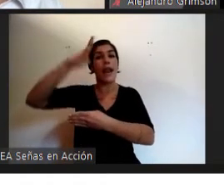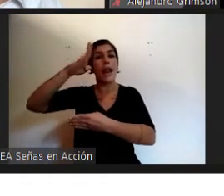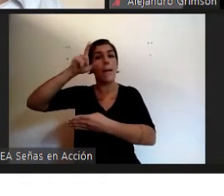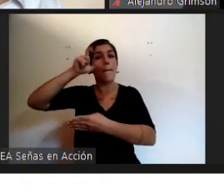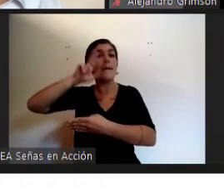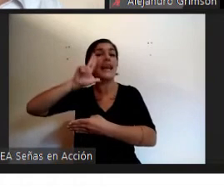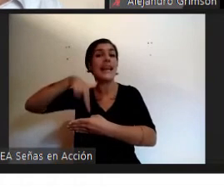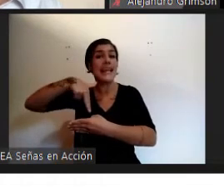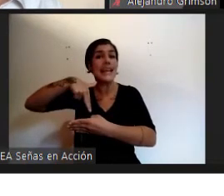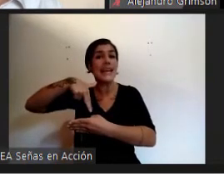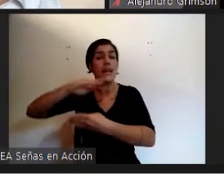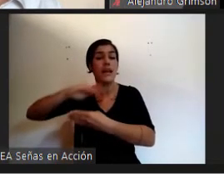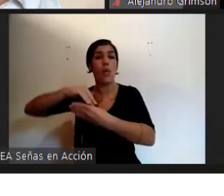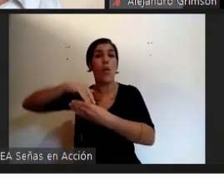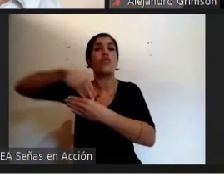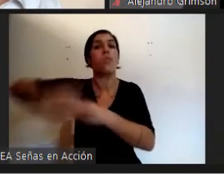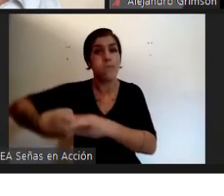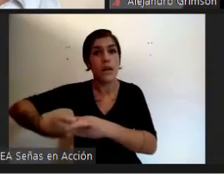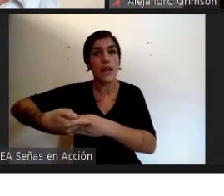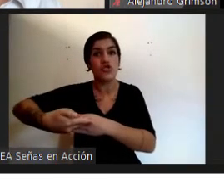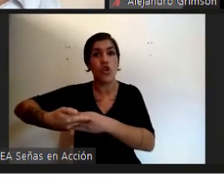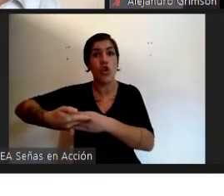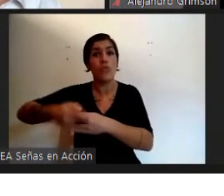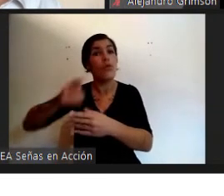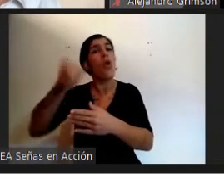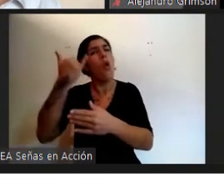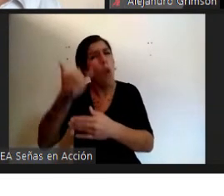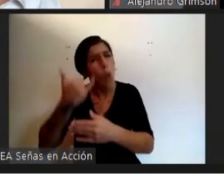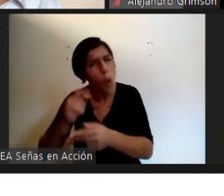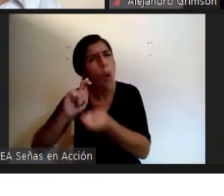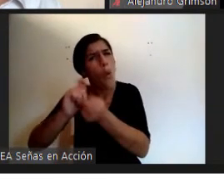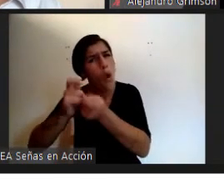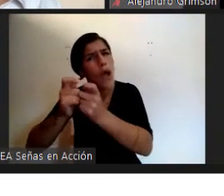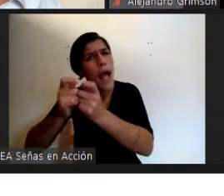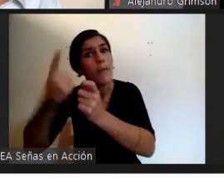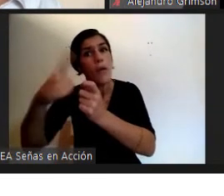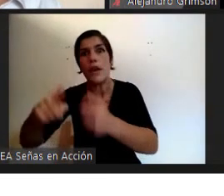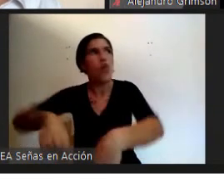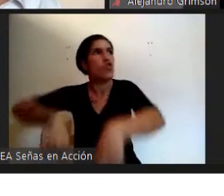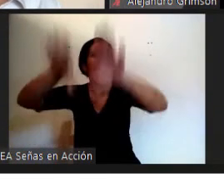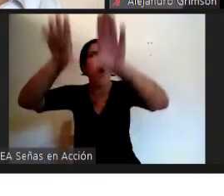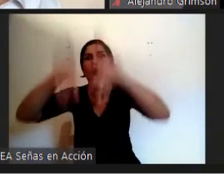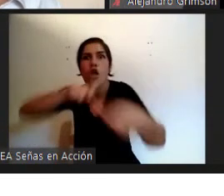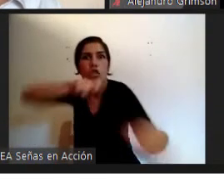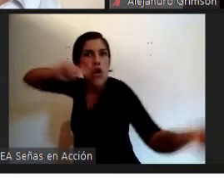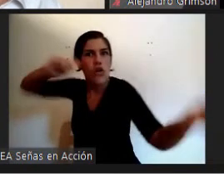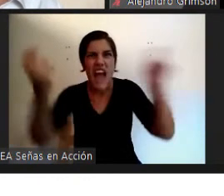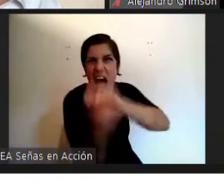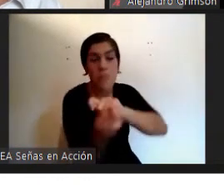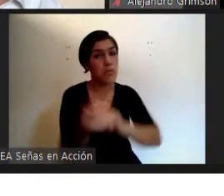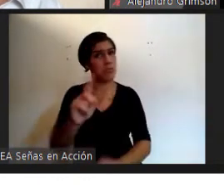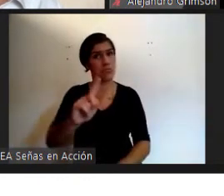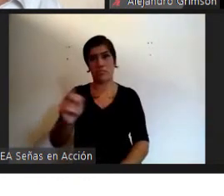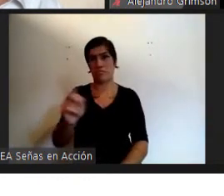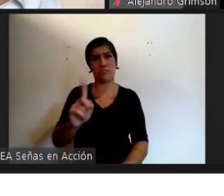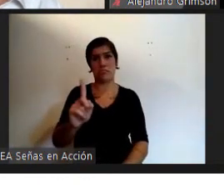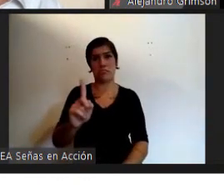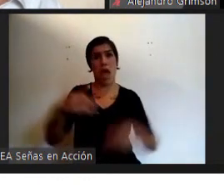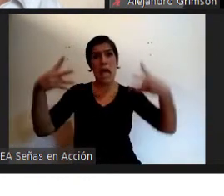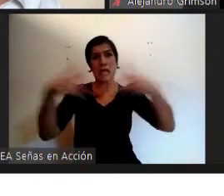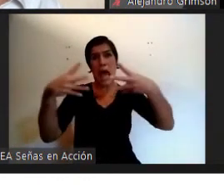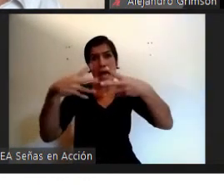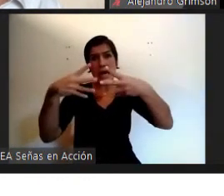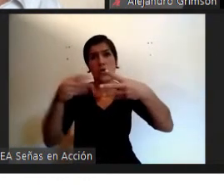the changes that we had thought would happen. Wars didn't finish. This wasn't the end of history.